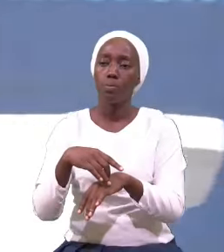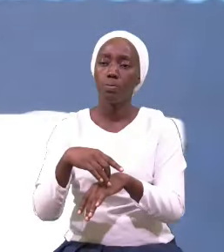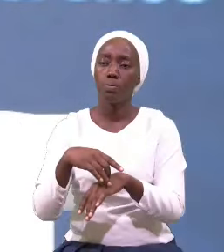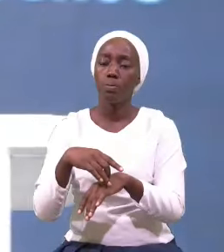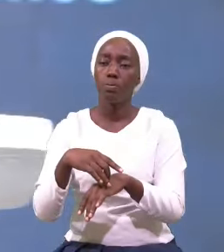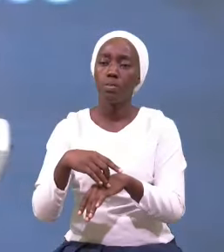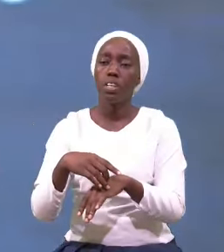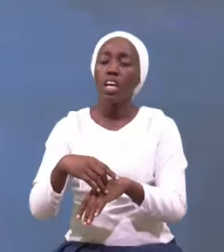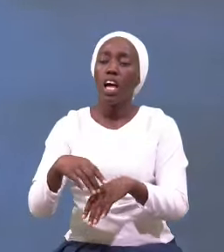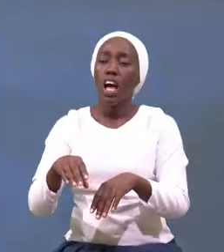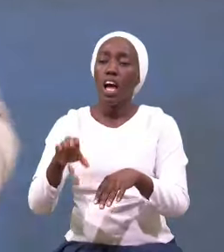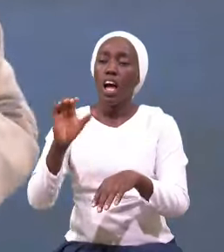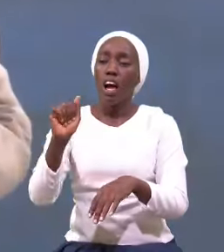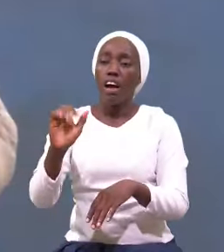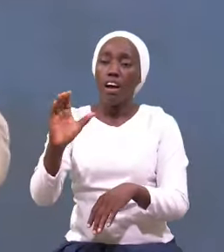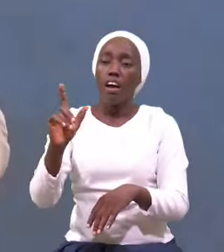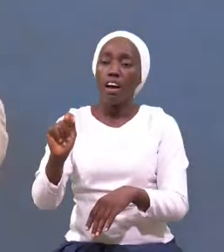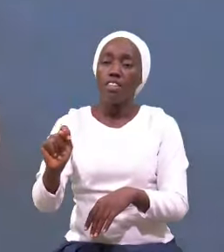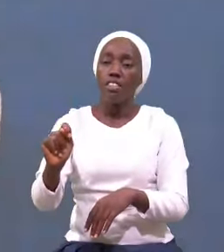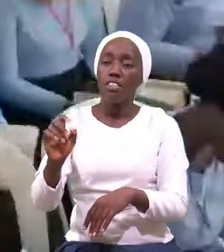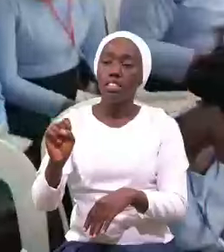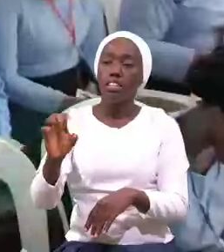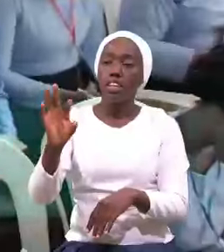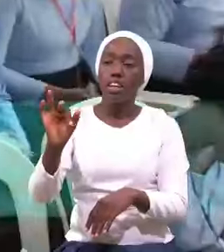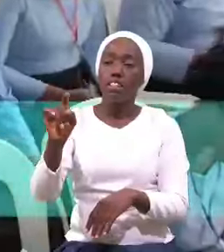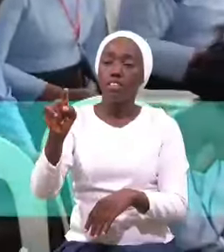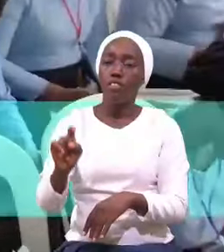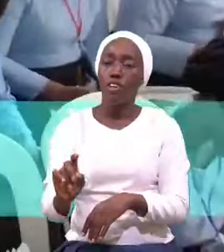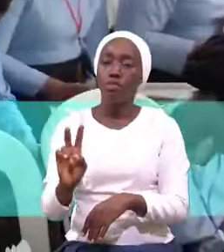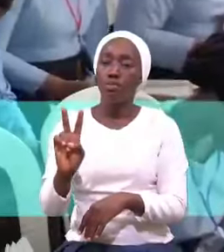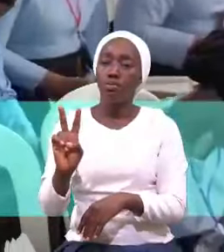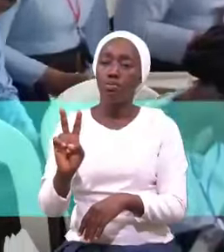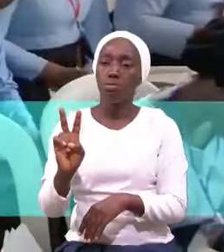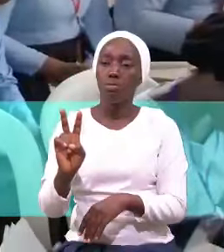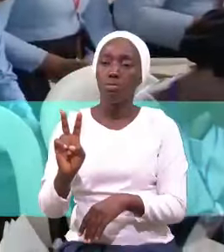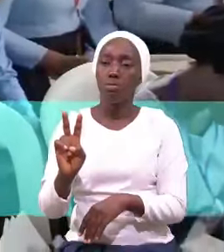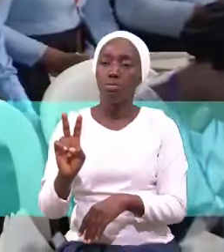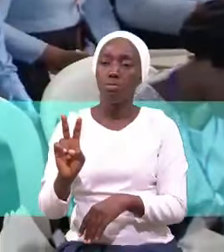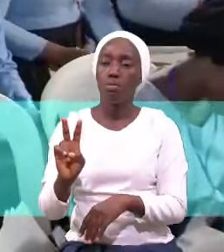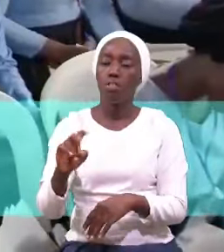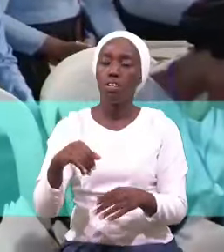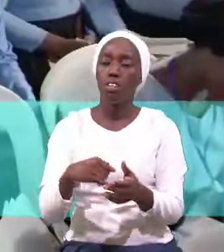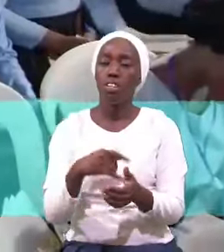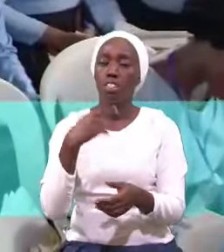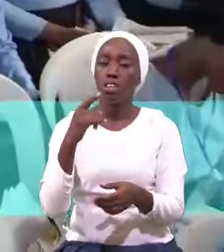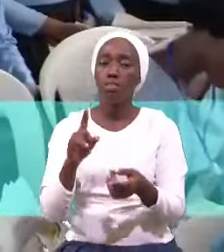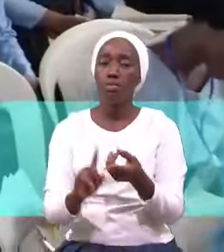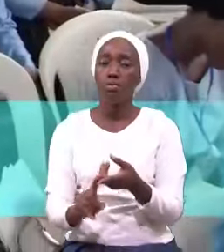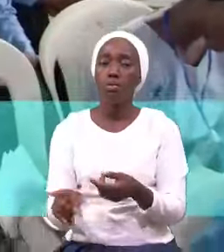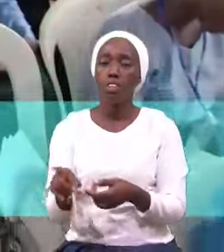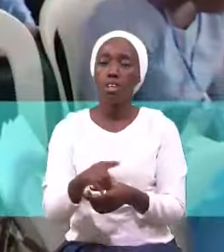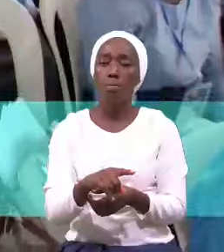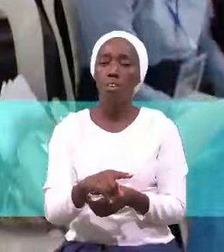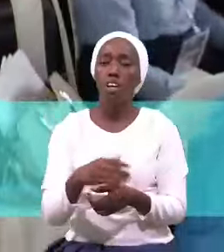Acts chapter 19, verse 2. In Acts chapter 19, verse 2, he said unto them, have